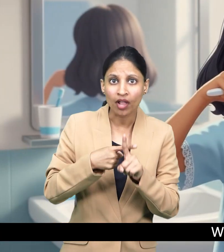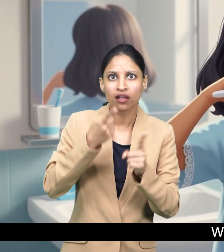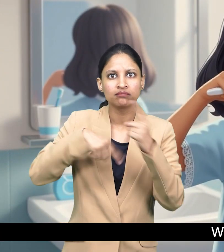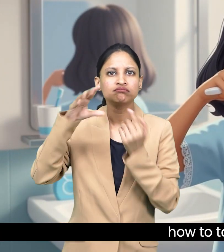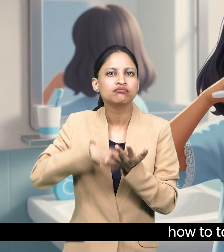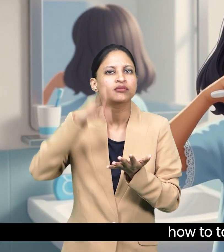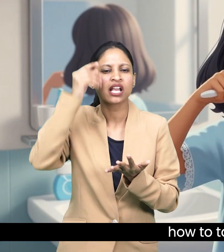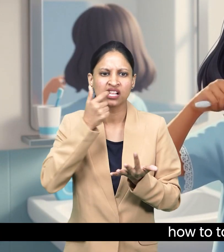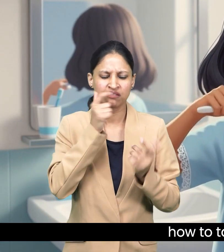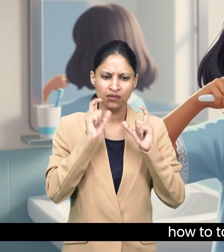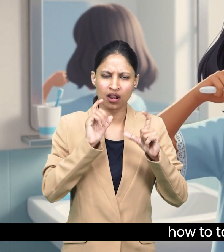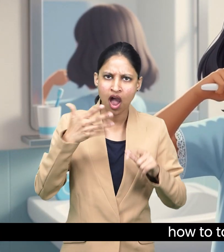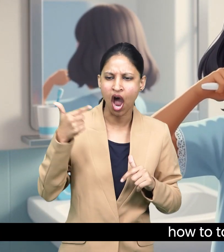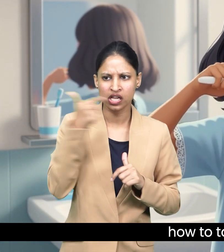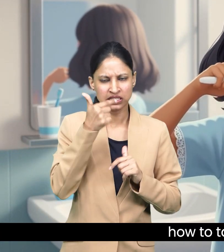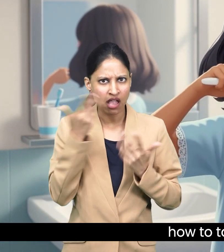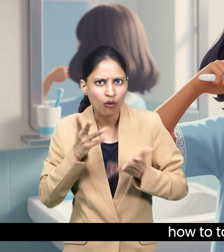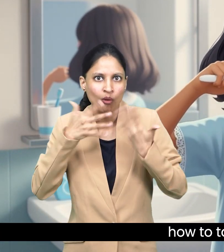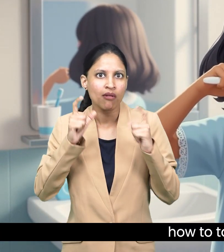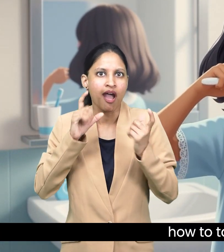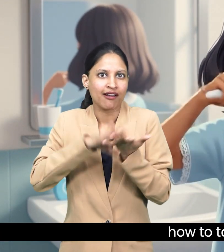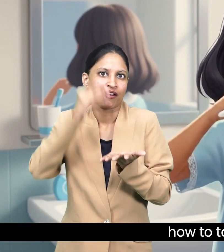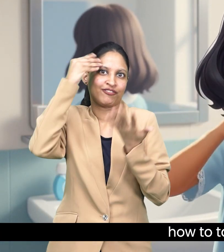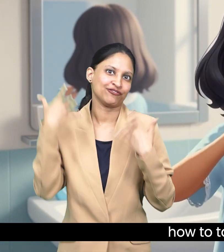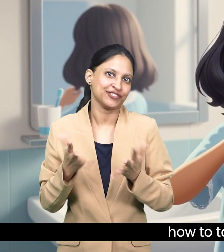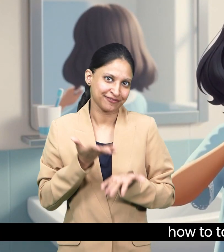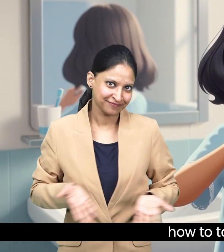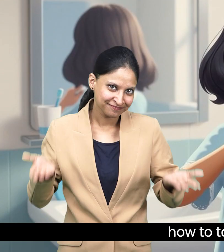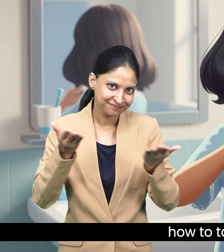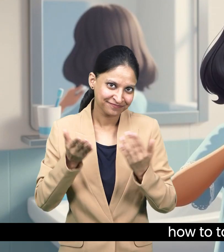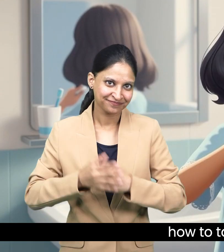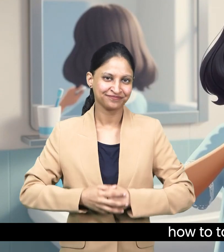We also learned how to take care of our teeth.